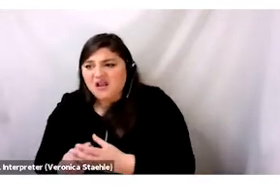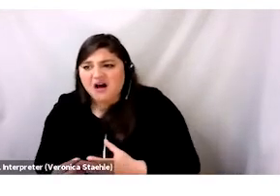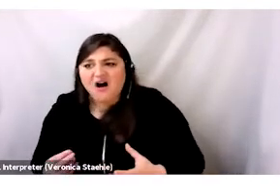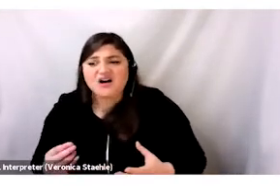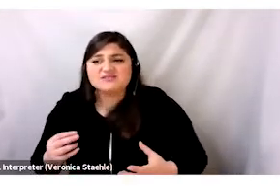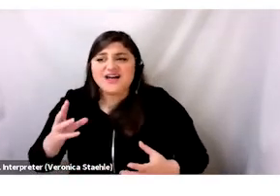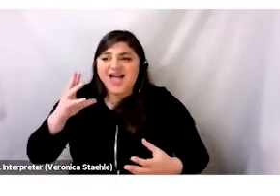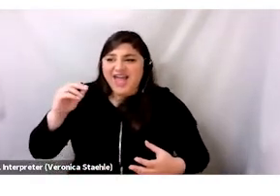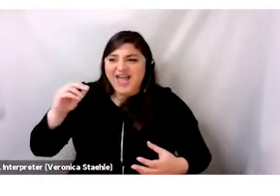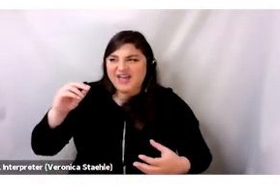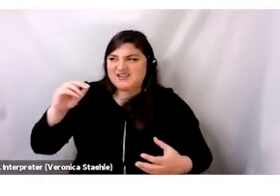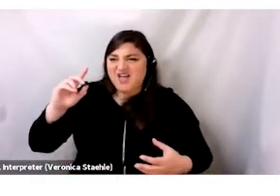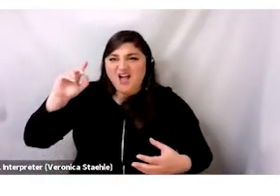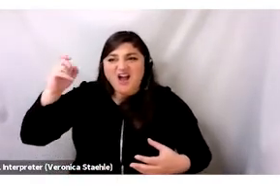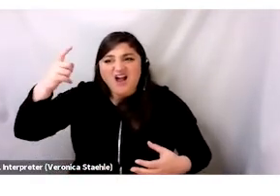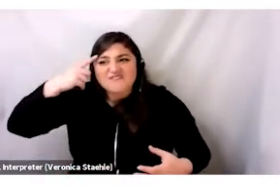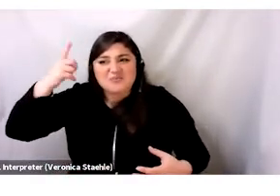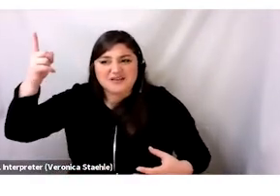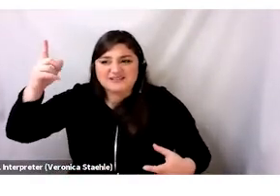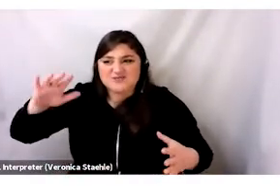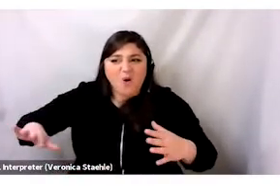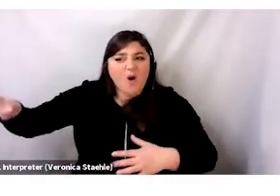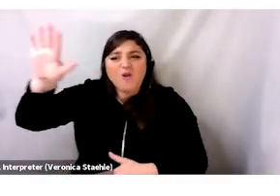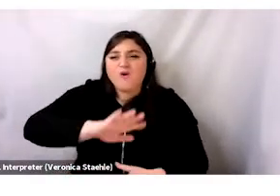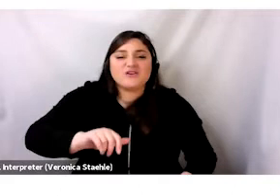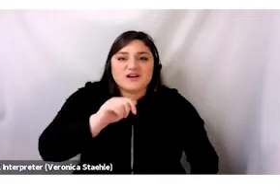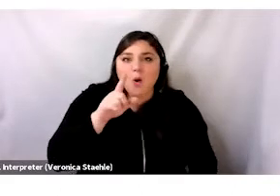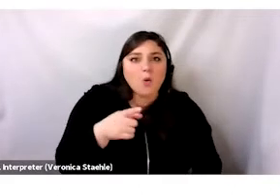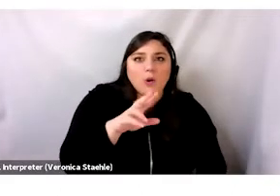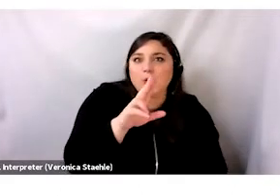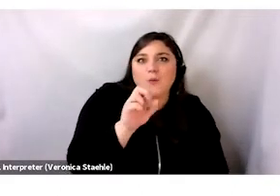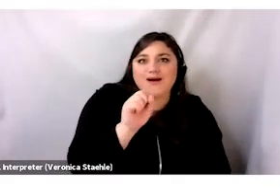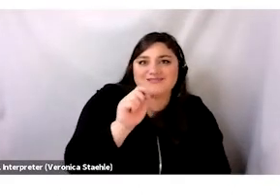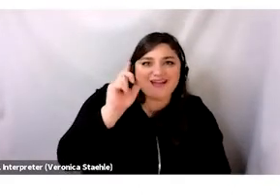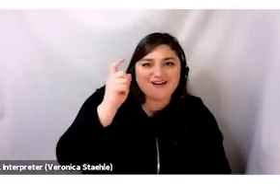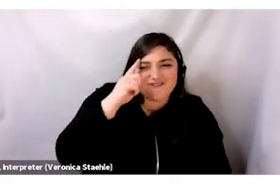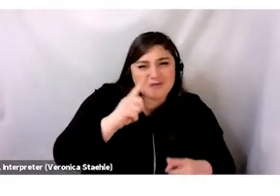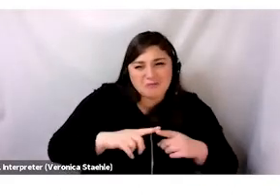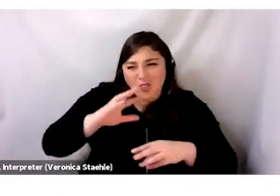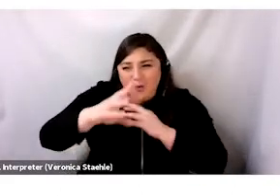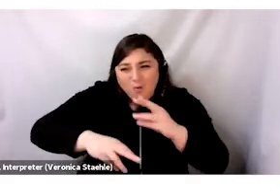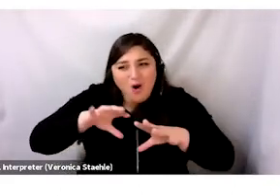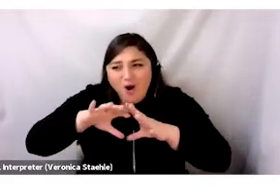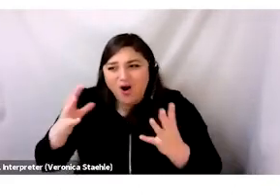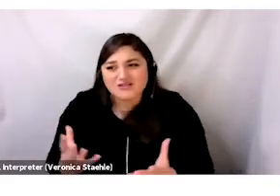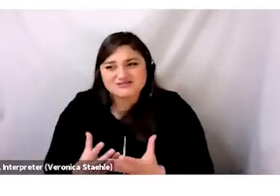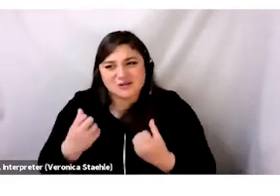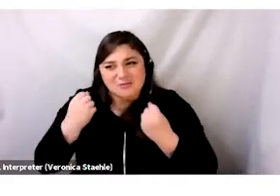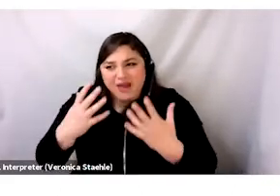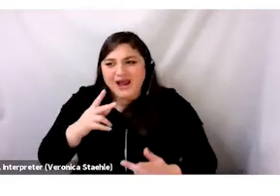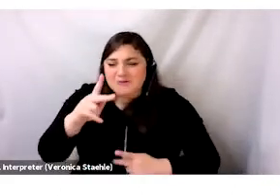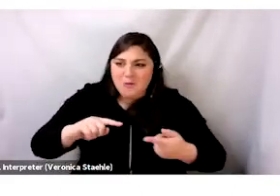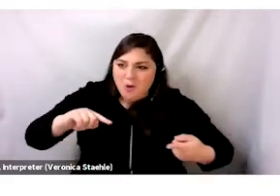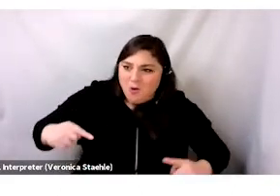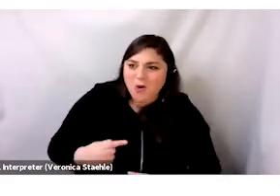talking about the United States, but violence by many states around the world. Um, and because we live in a hyper connected world